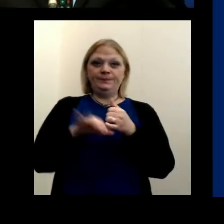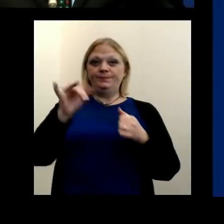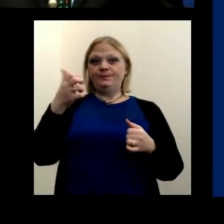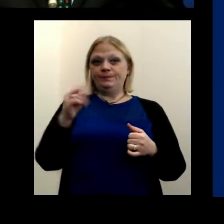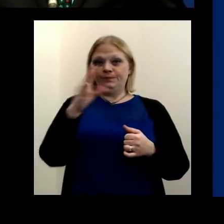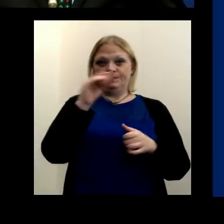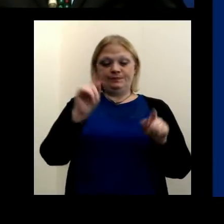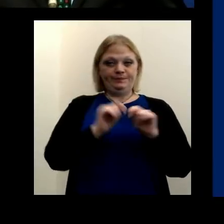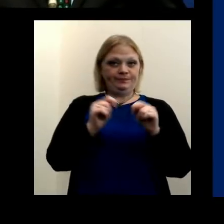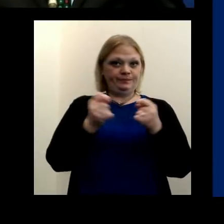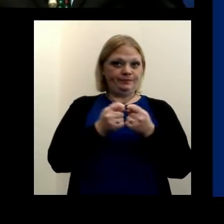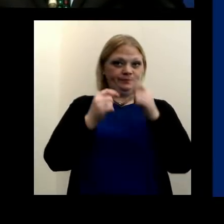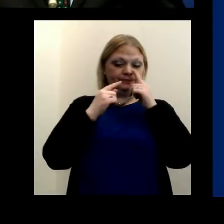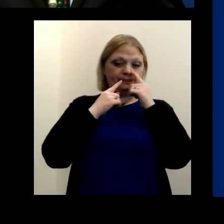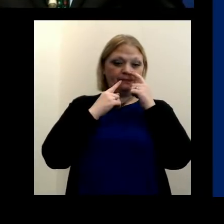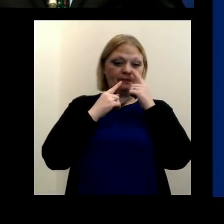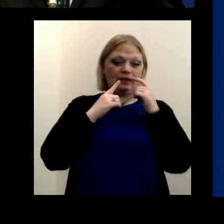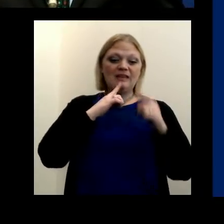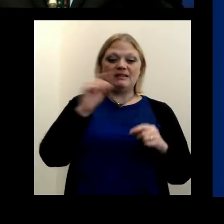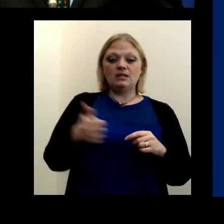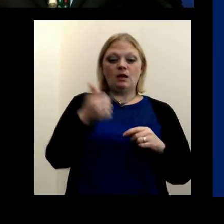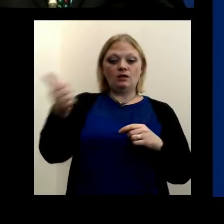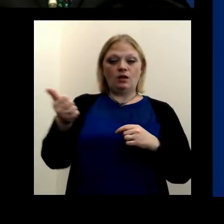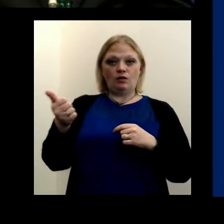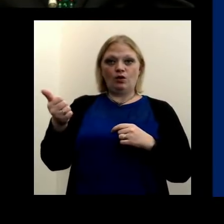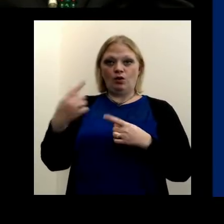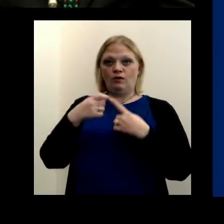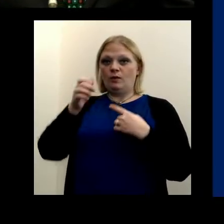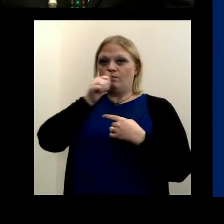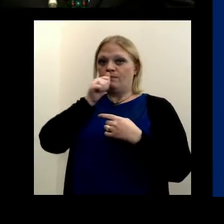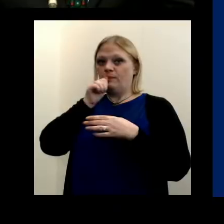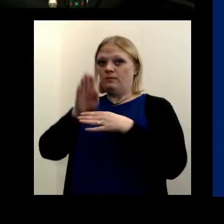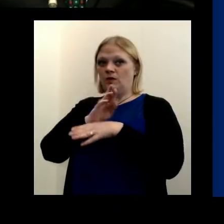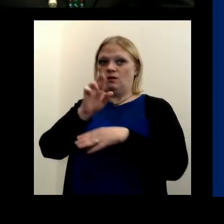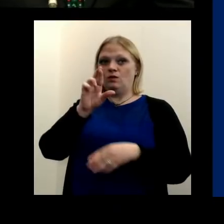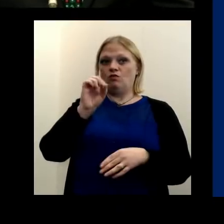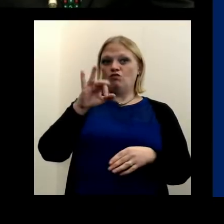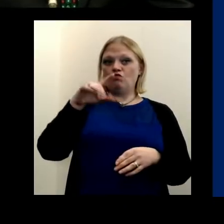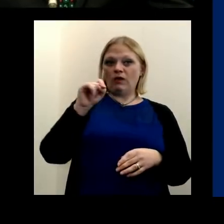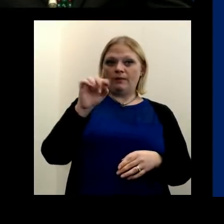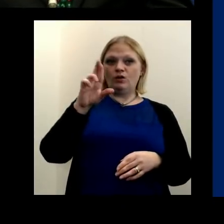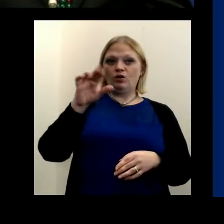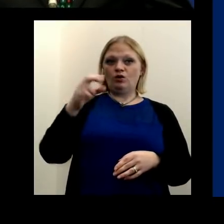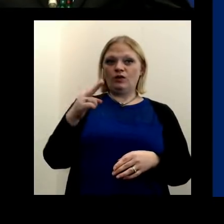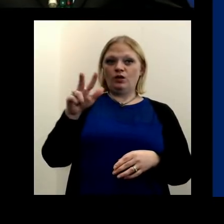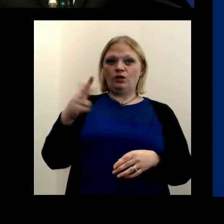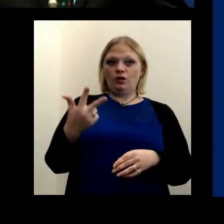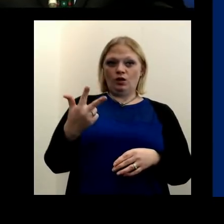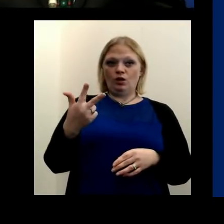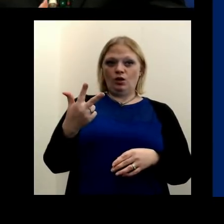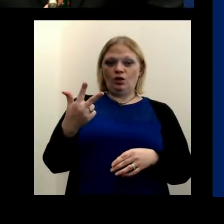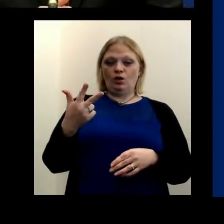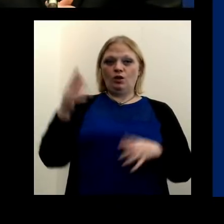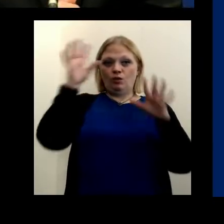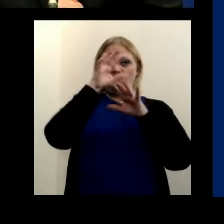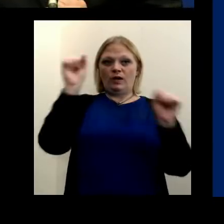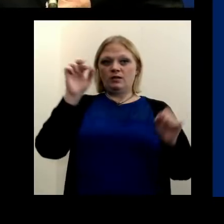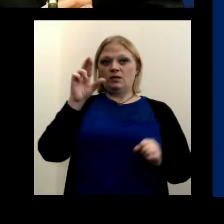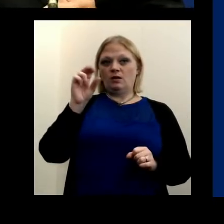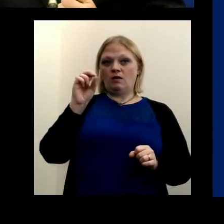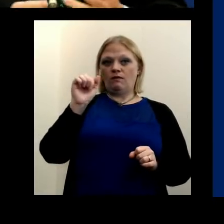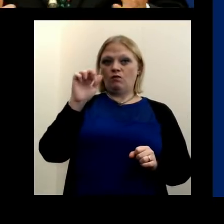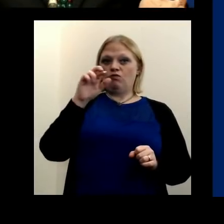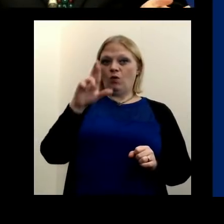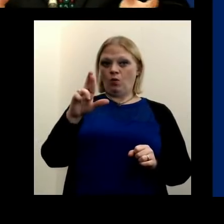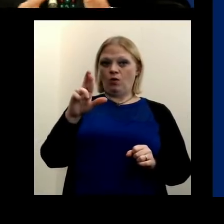our team is another part of the private sector. Robert Rich III, the president of Roar Logistics, has offered to assist the